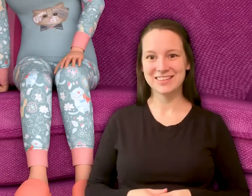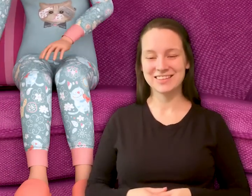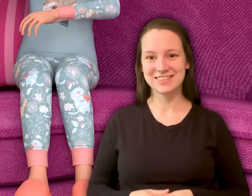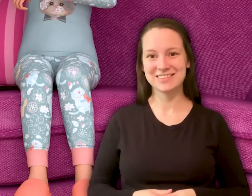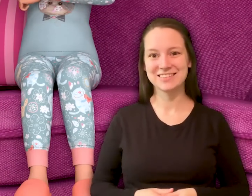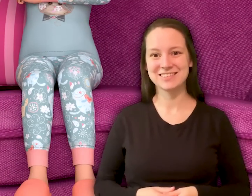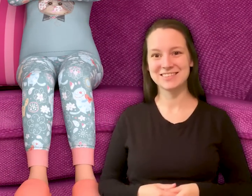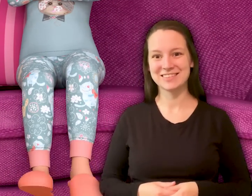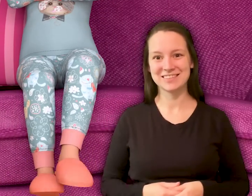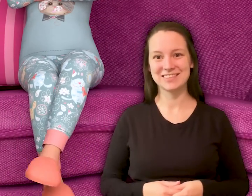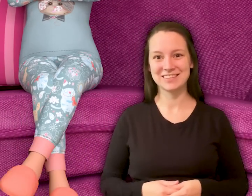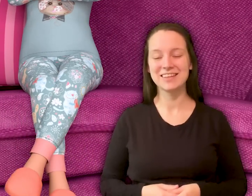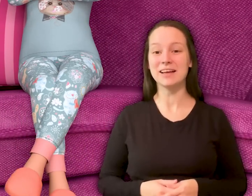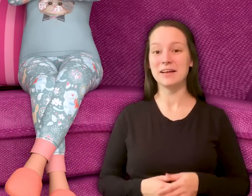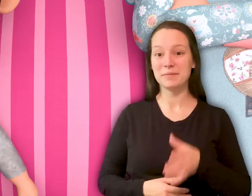skirt